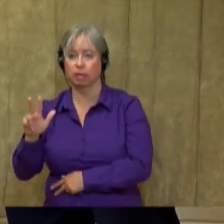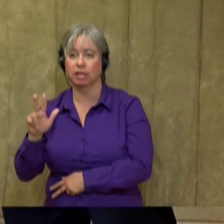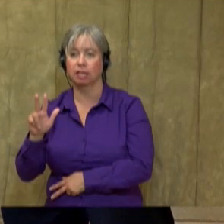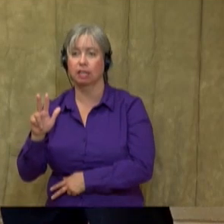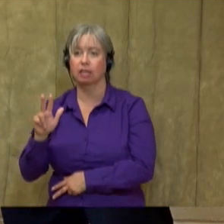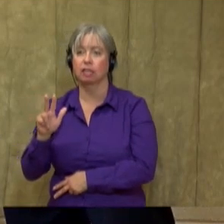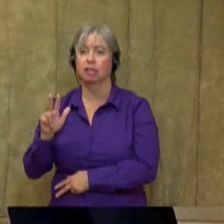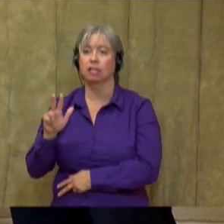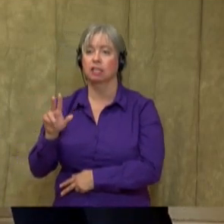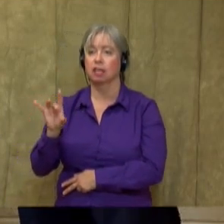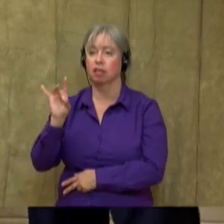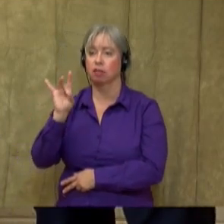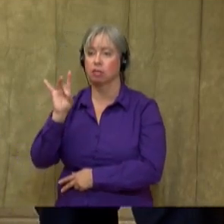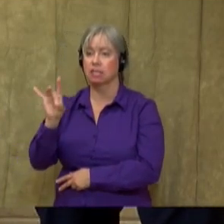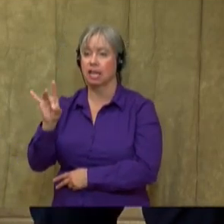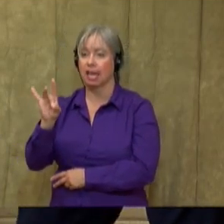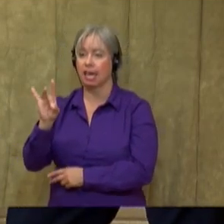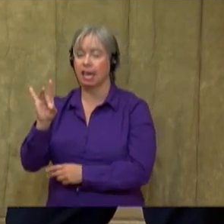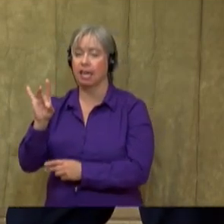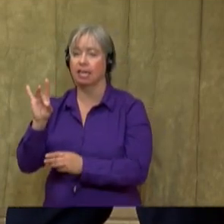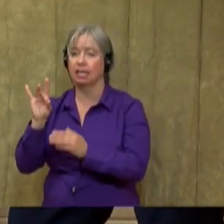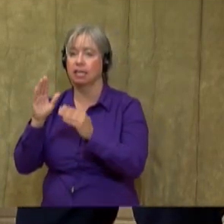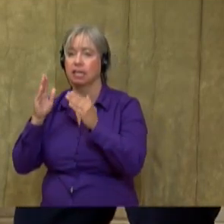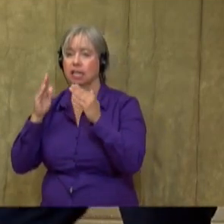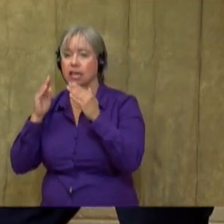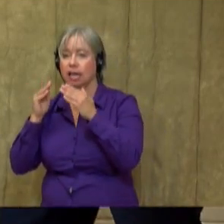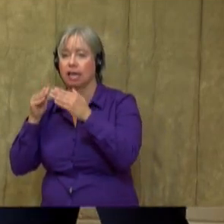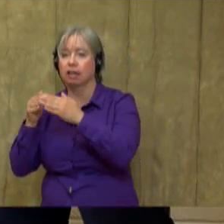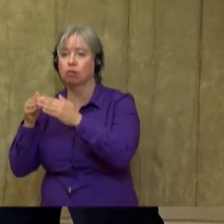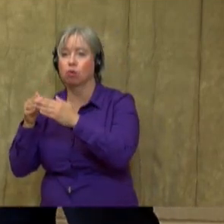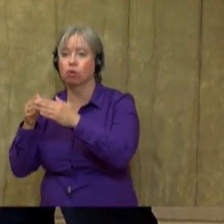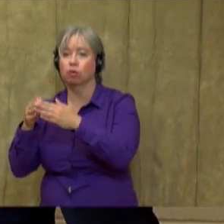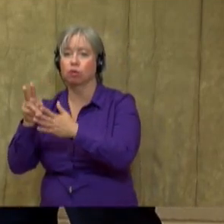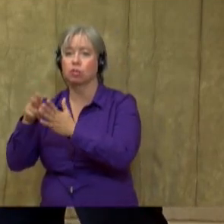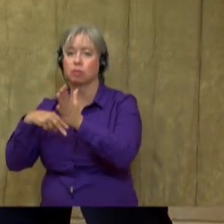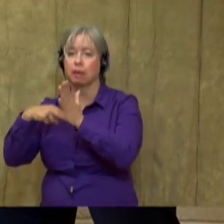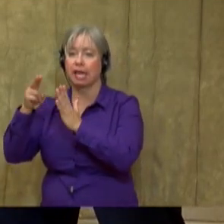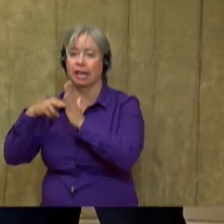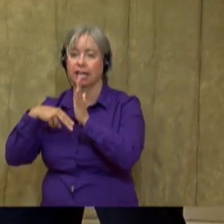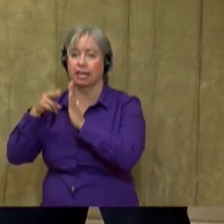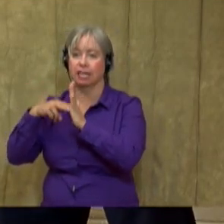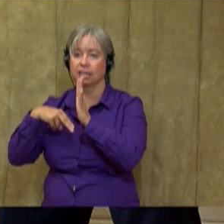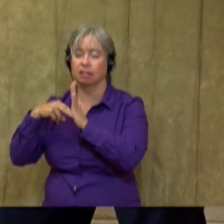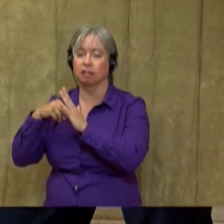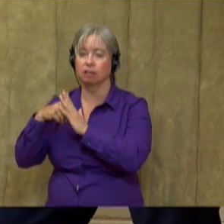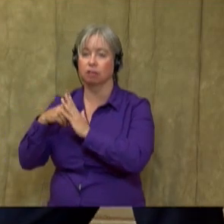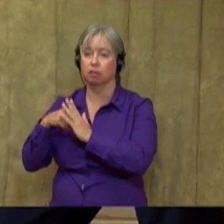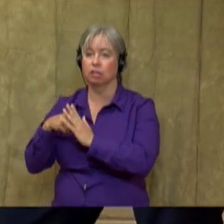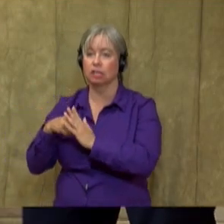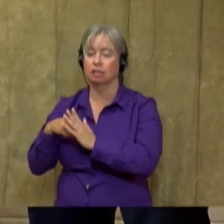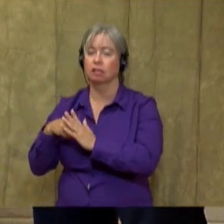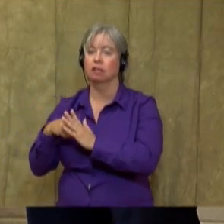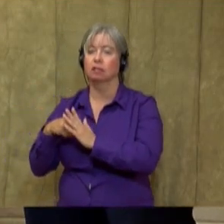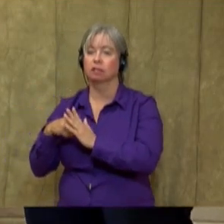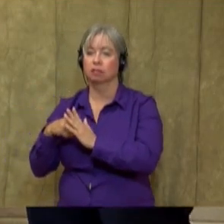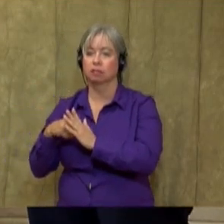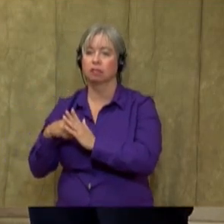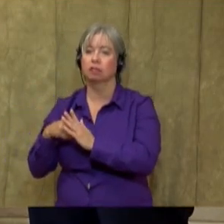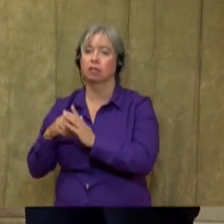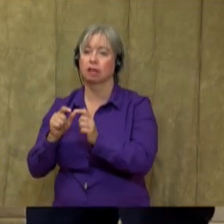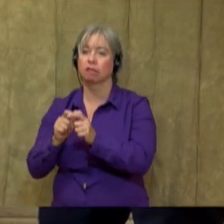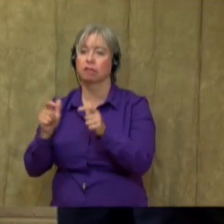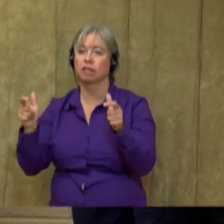3 faces painted. And again, pay attention to the location. Right? These are also in the corners of our larger